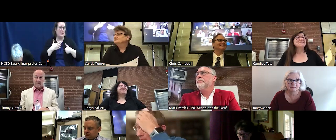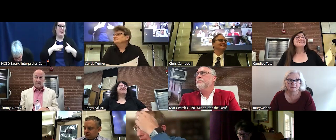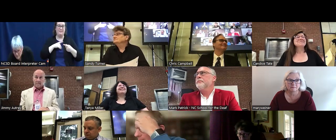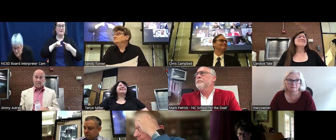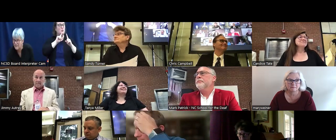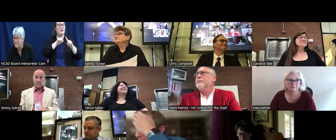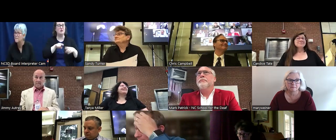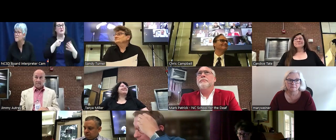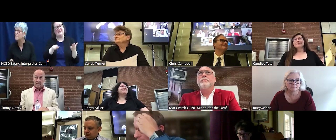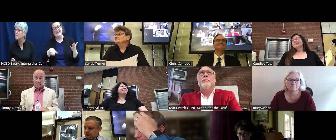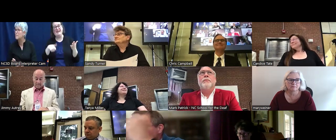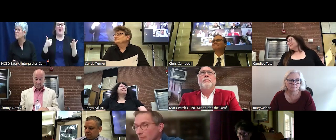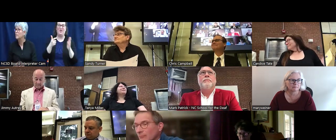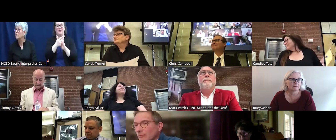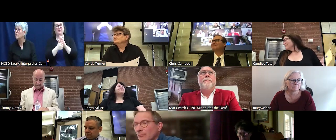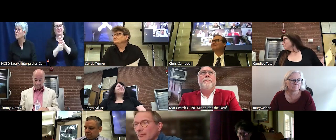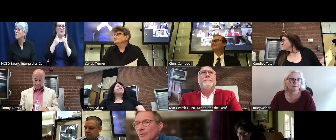questions.